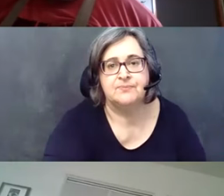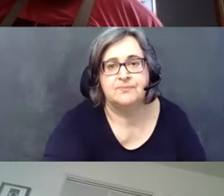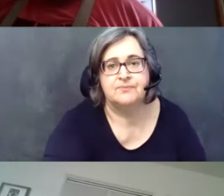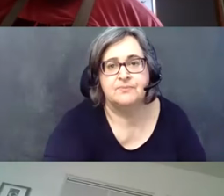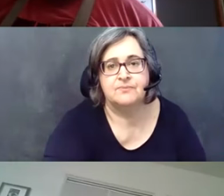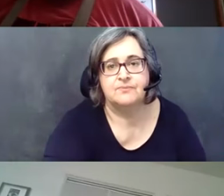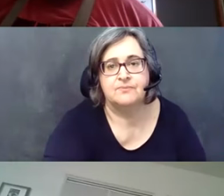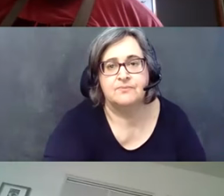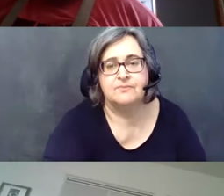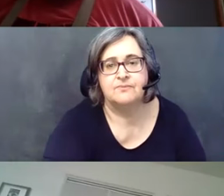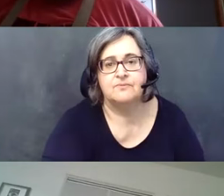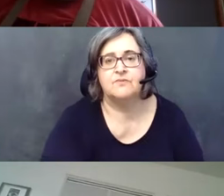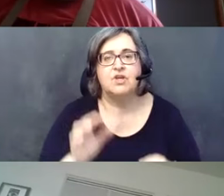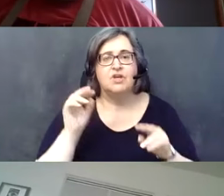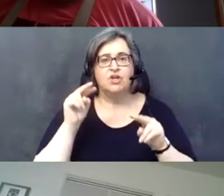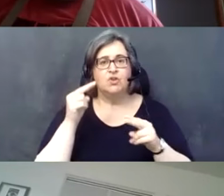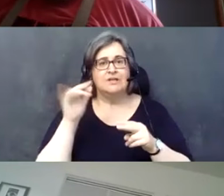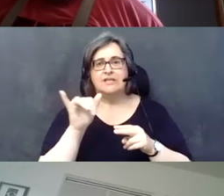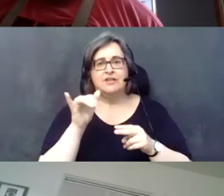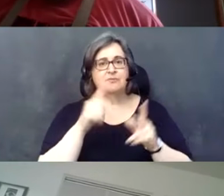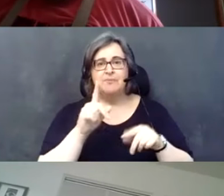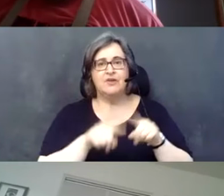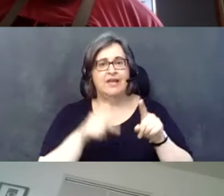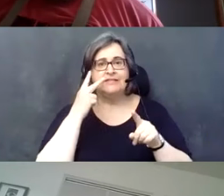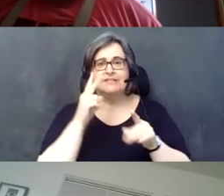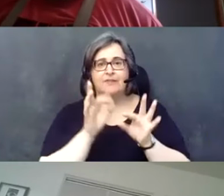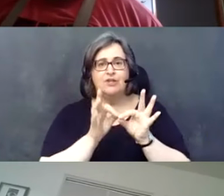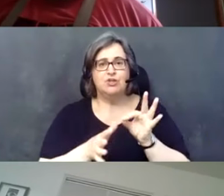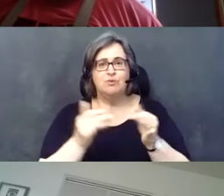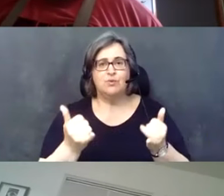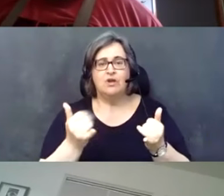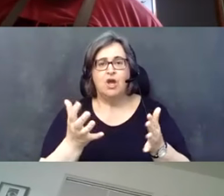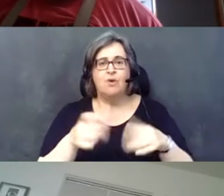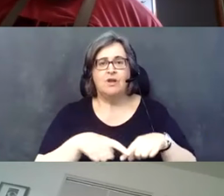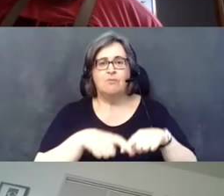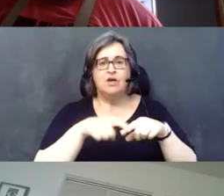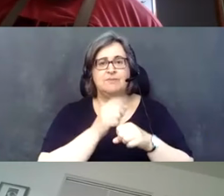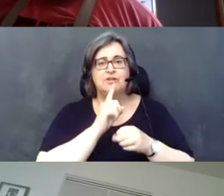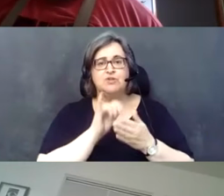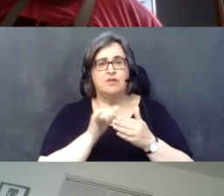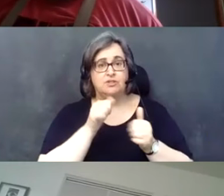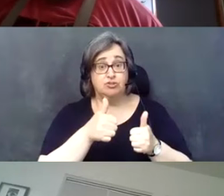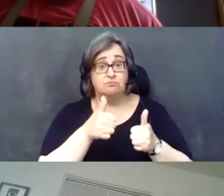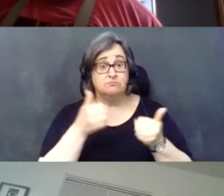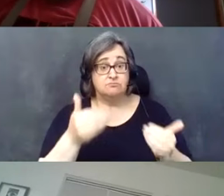right now. It looks like folks can't see the American Sign Language interpreter, so I just want to pause and make sure we're good to go.